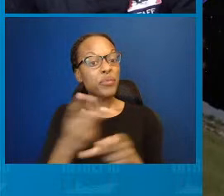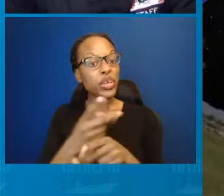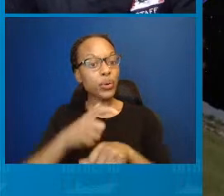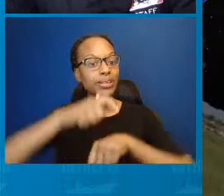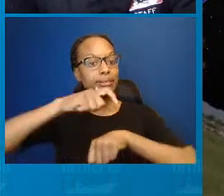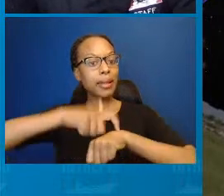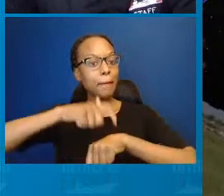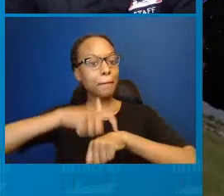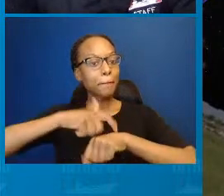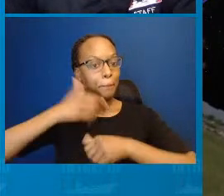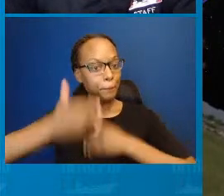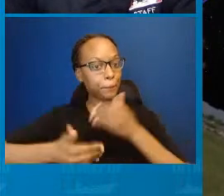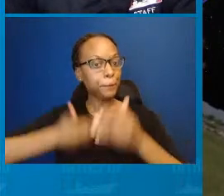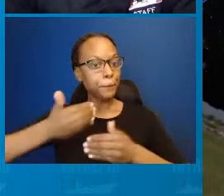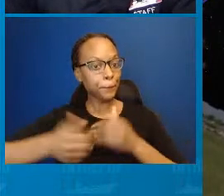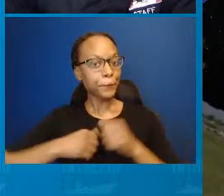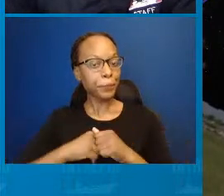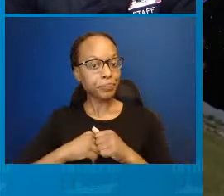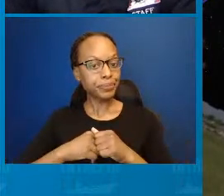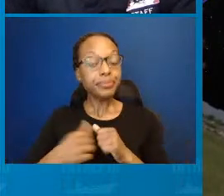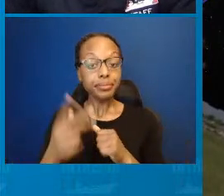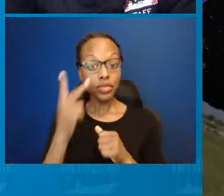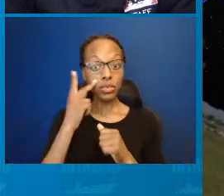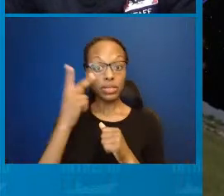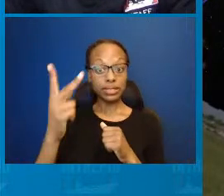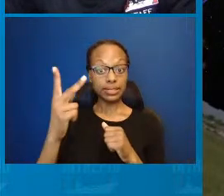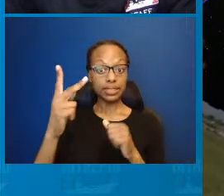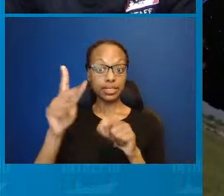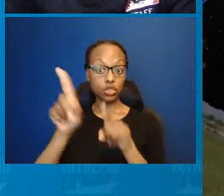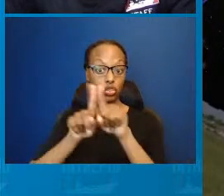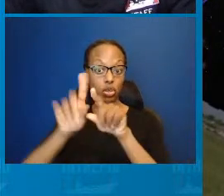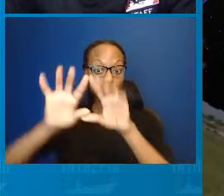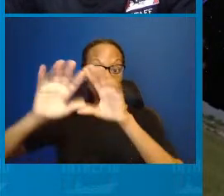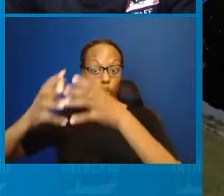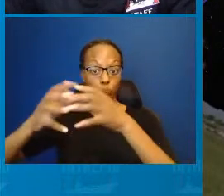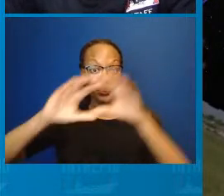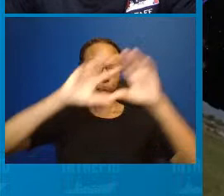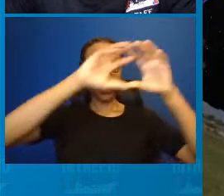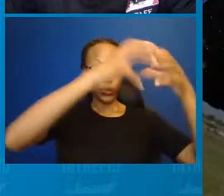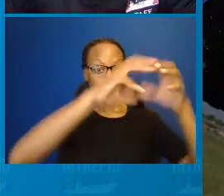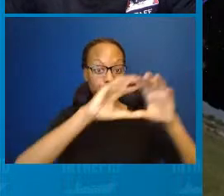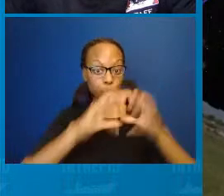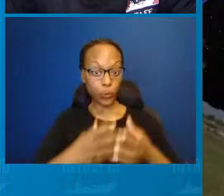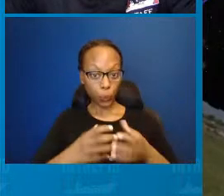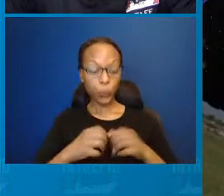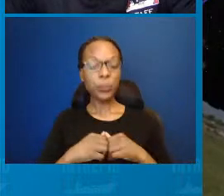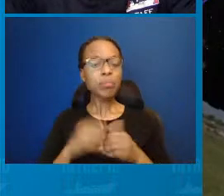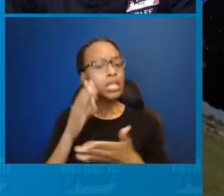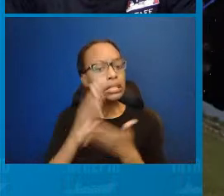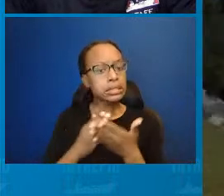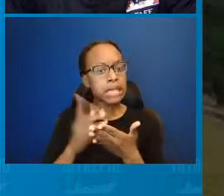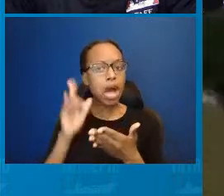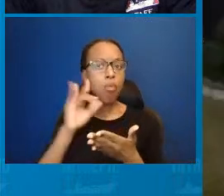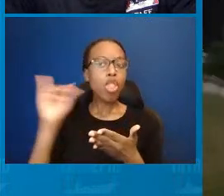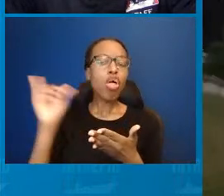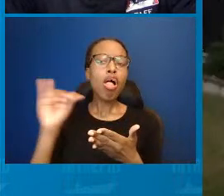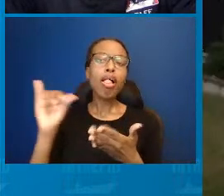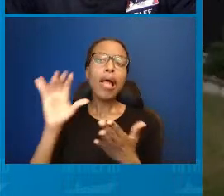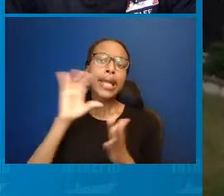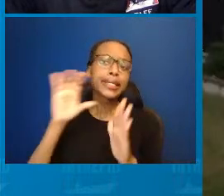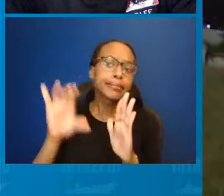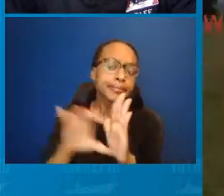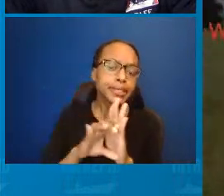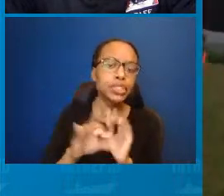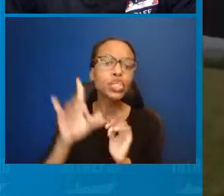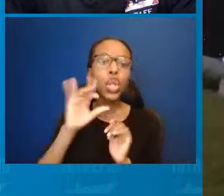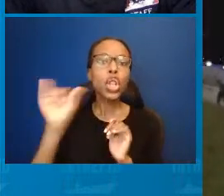these constellations, as I said before, some of them look like stuff. Some of them don't quite look like